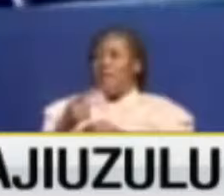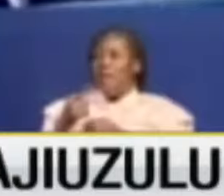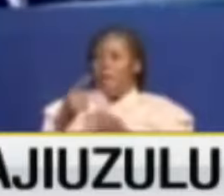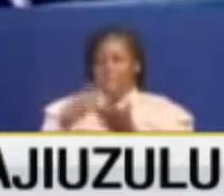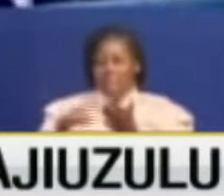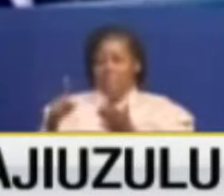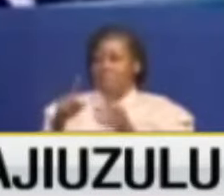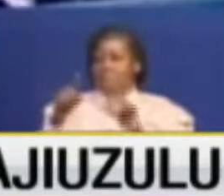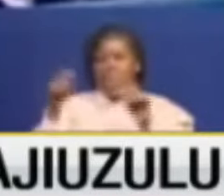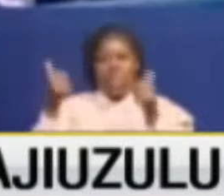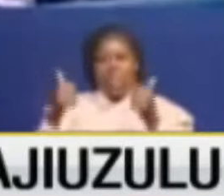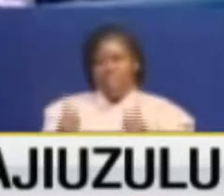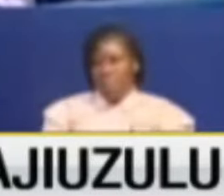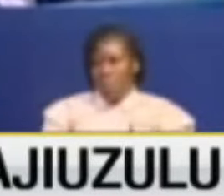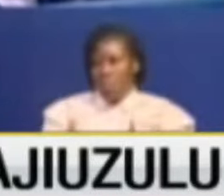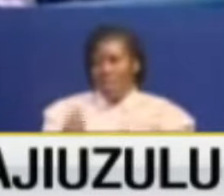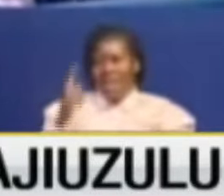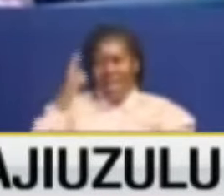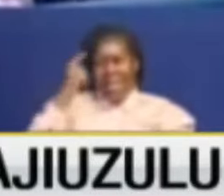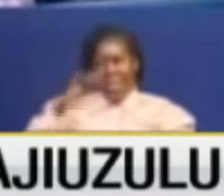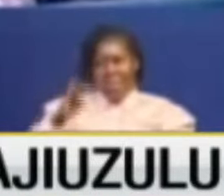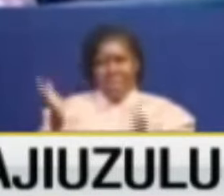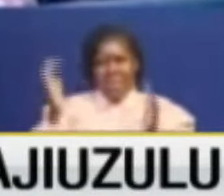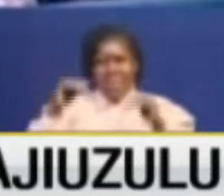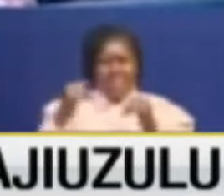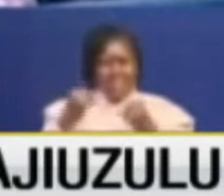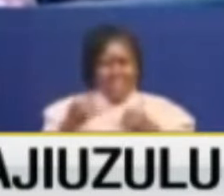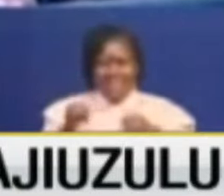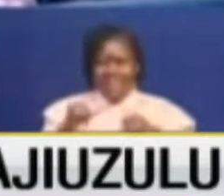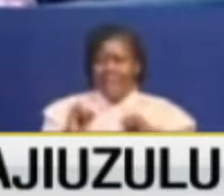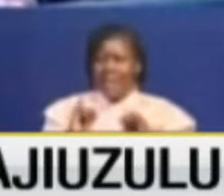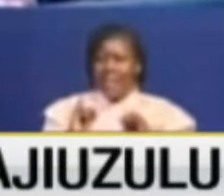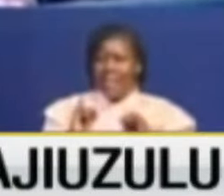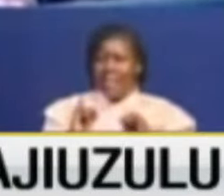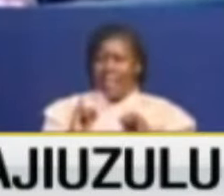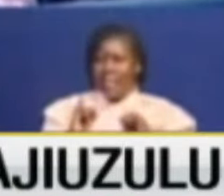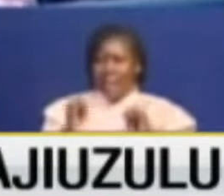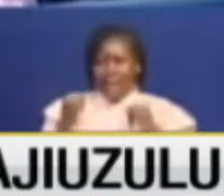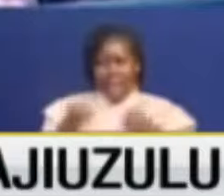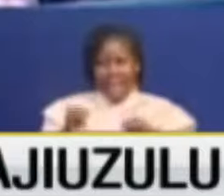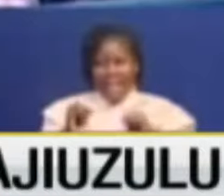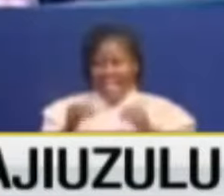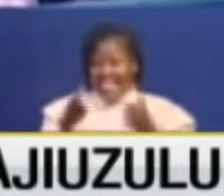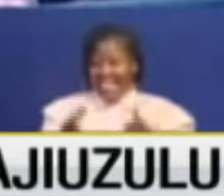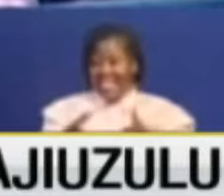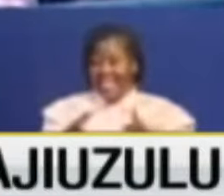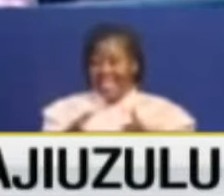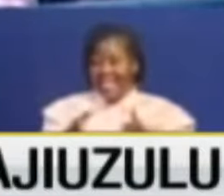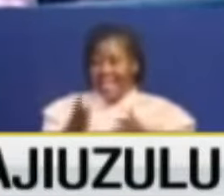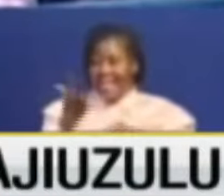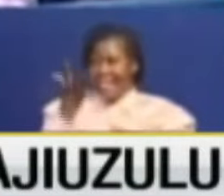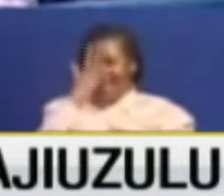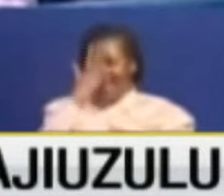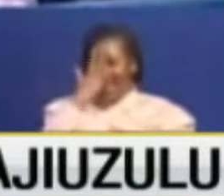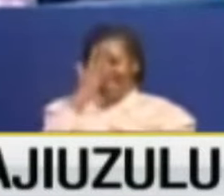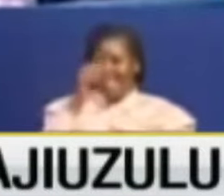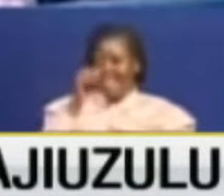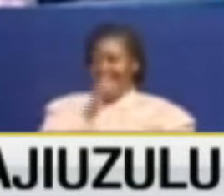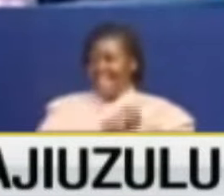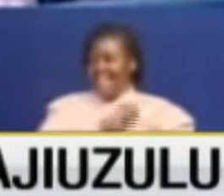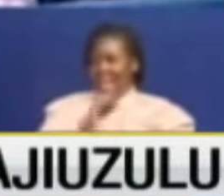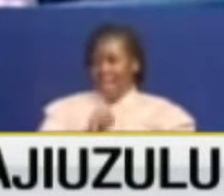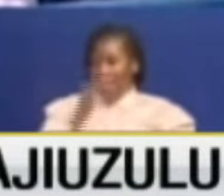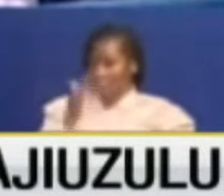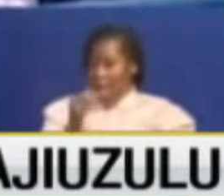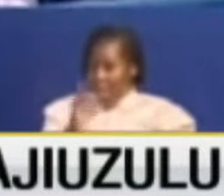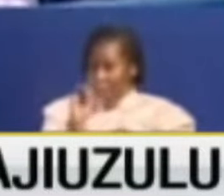proved. I think the county assembly is trying to try this and embarrass this Senate,